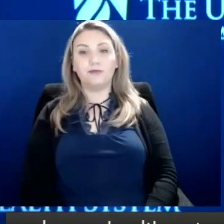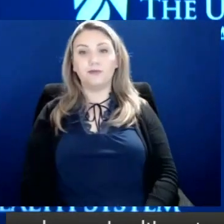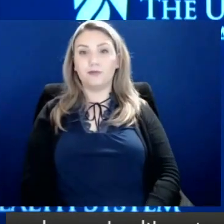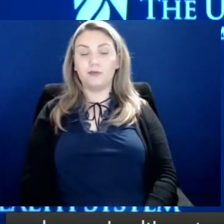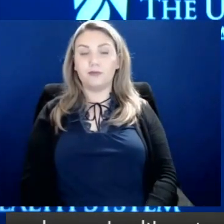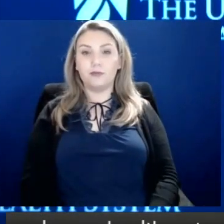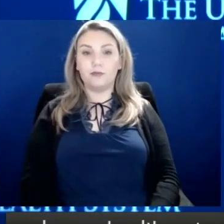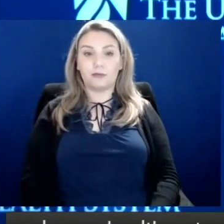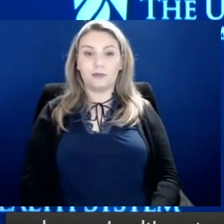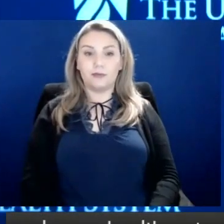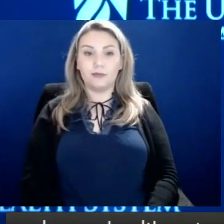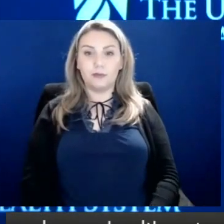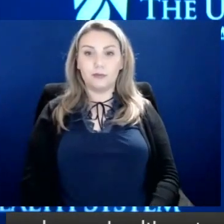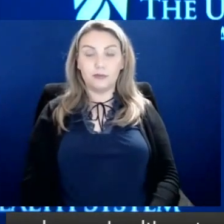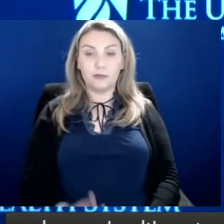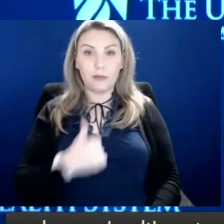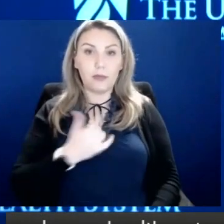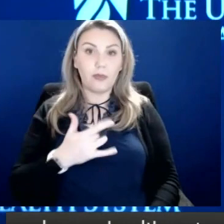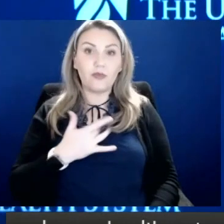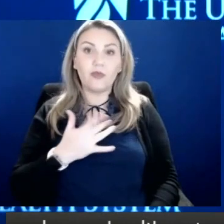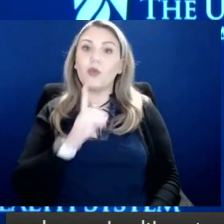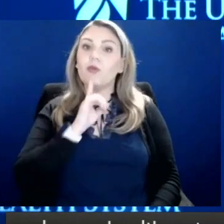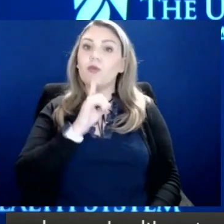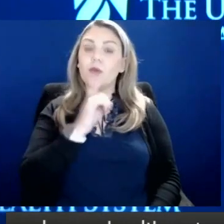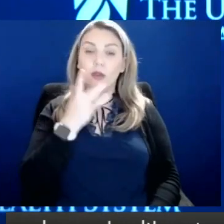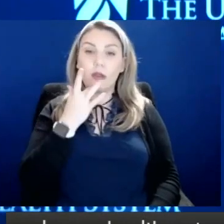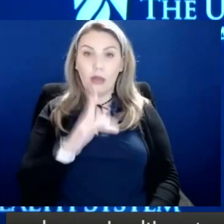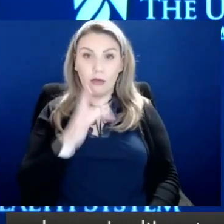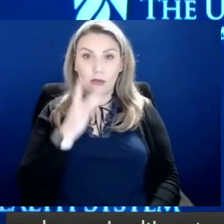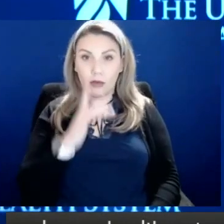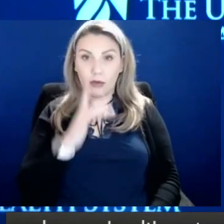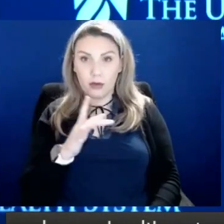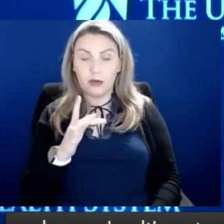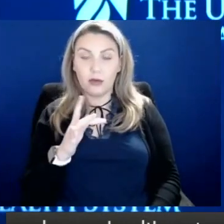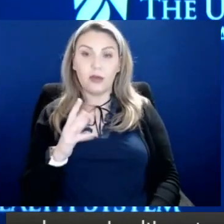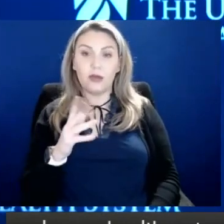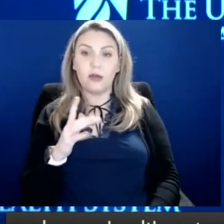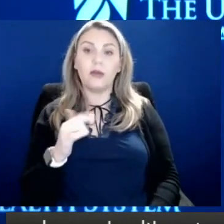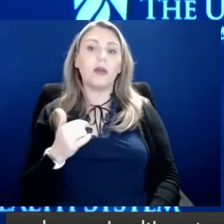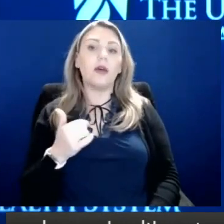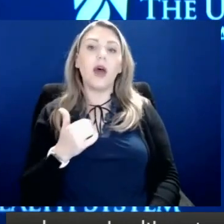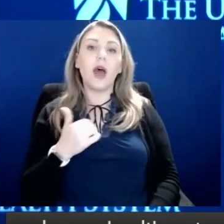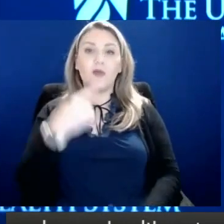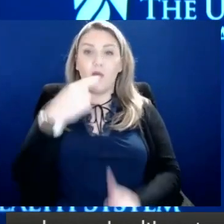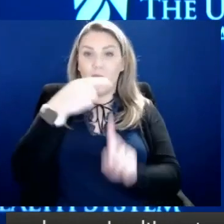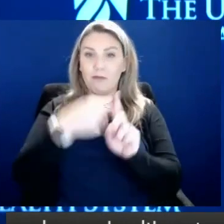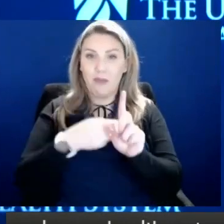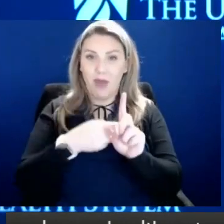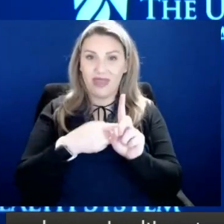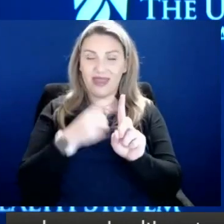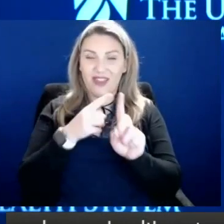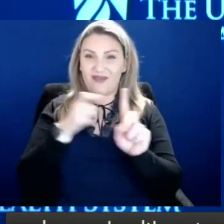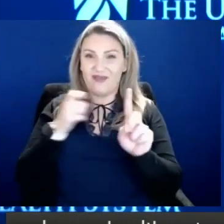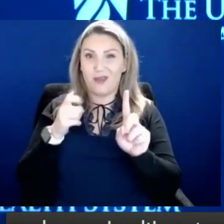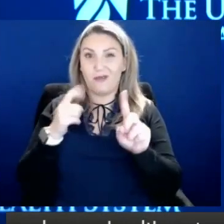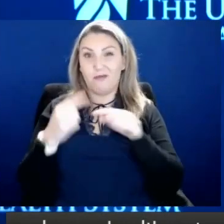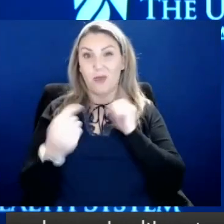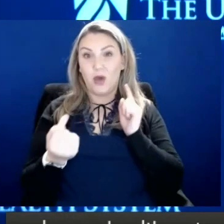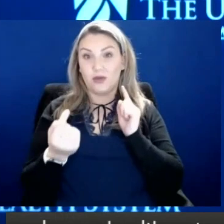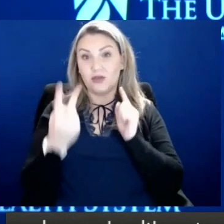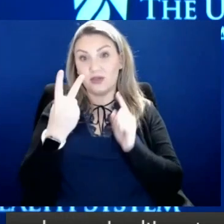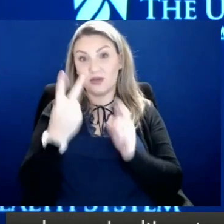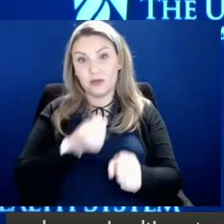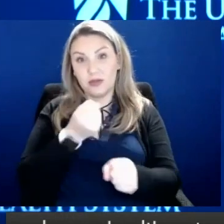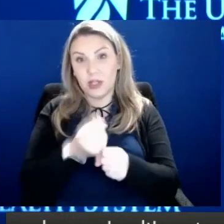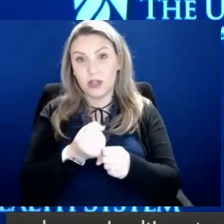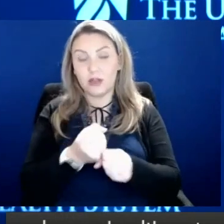feel very fortunate that I'm a month and a half out as opposed to 2 years. And so I really